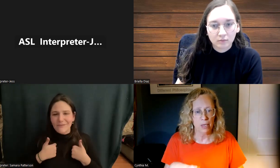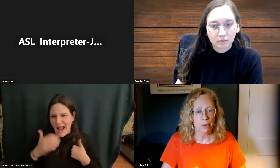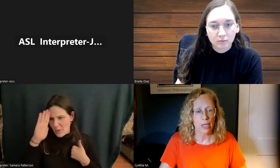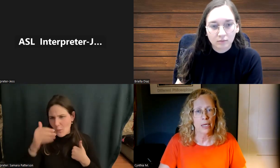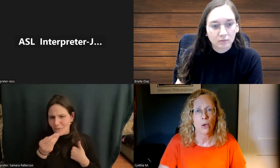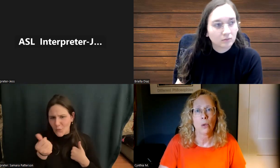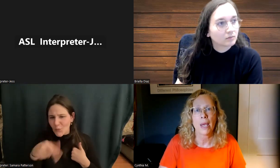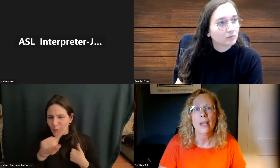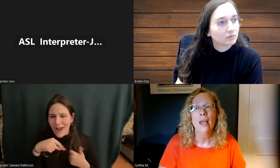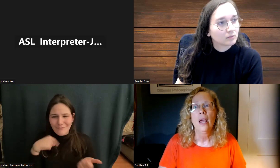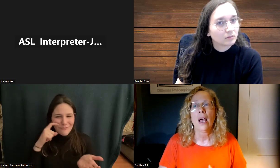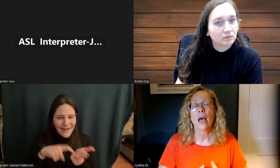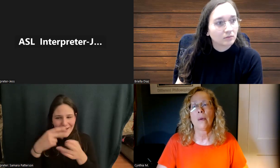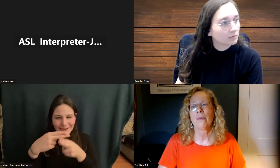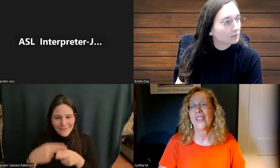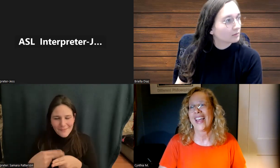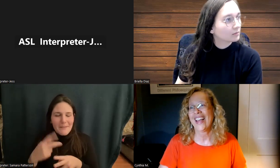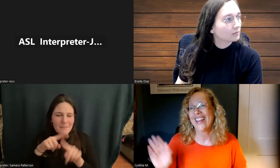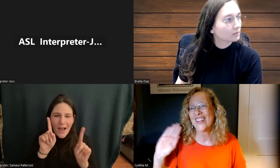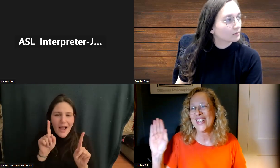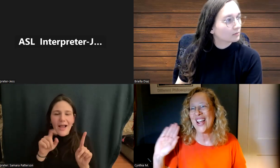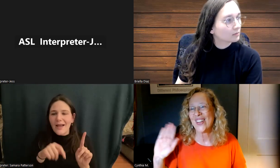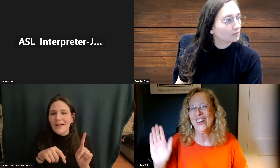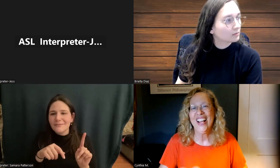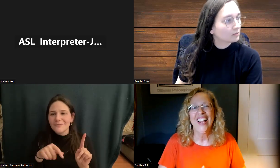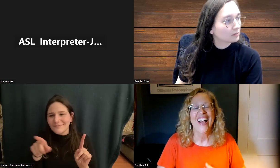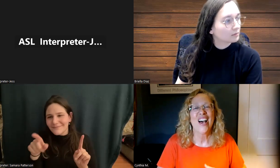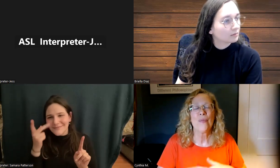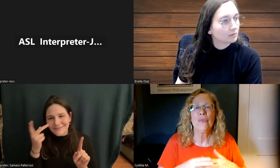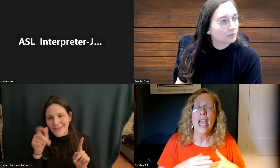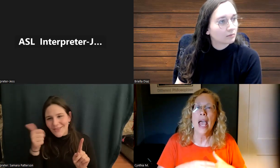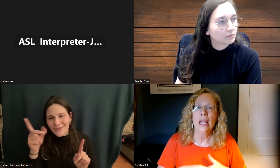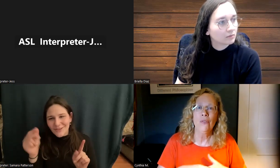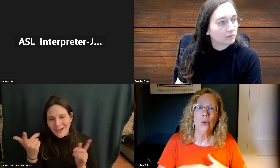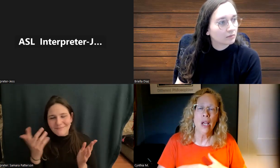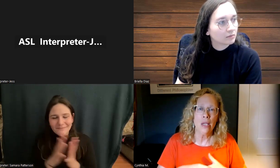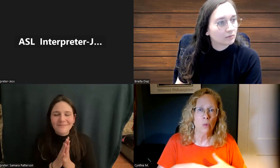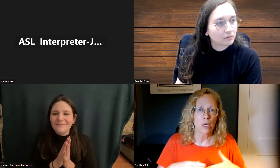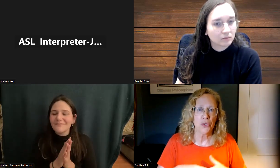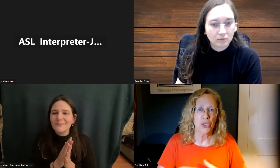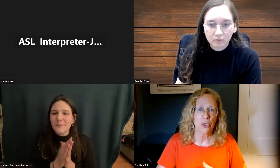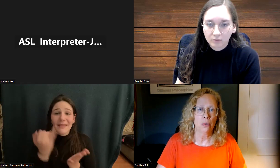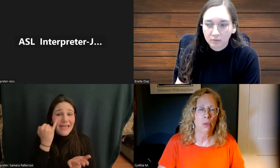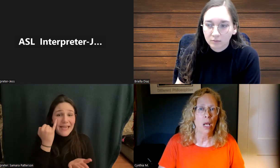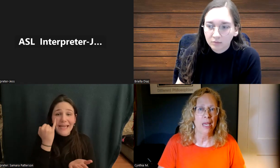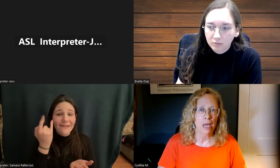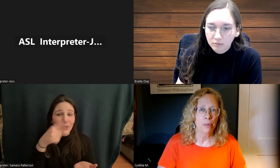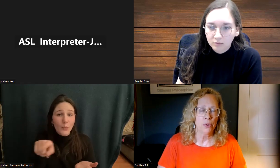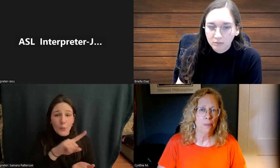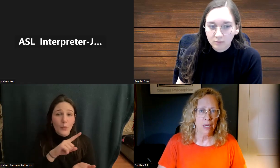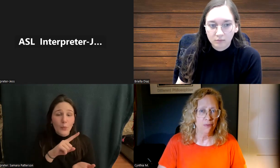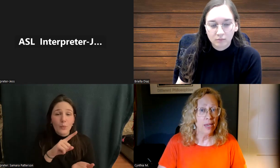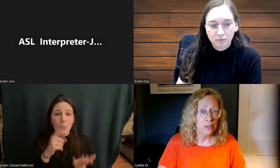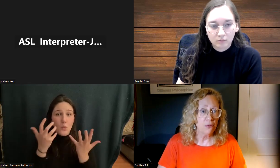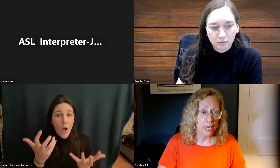seen some people that I know, but there's the other. That if you guys want to be able